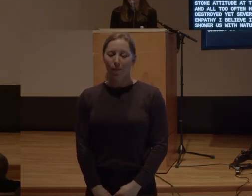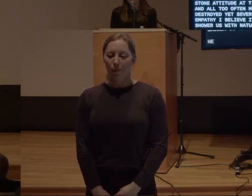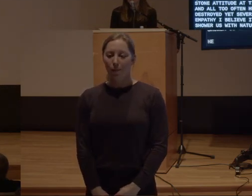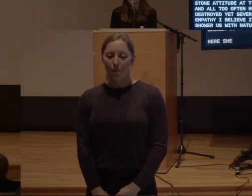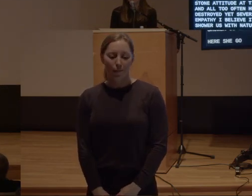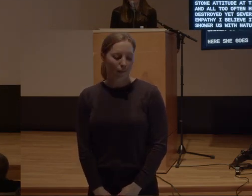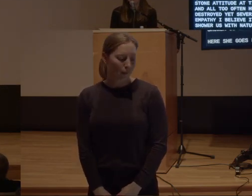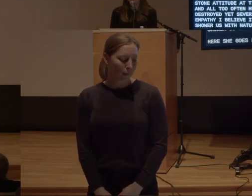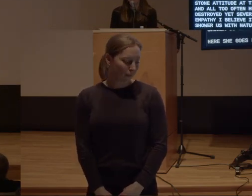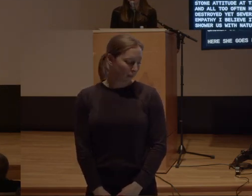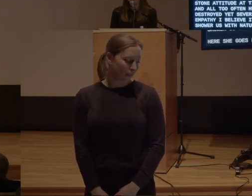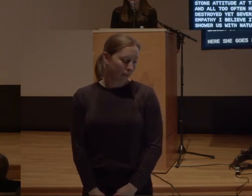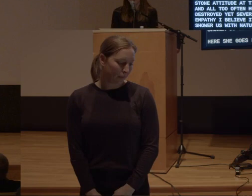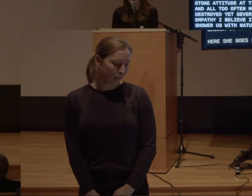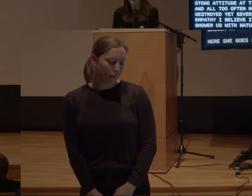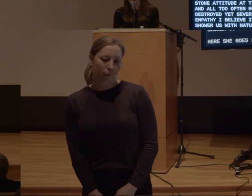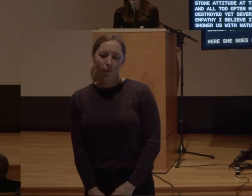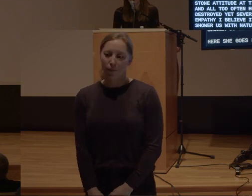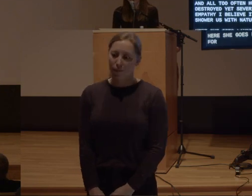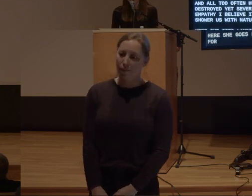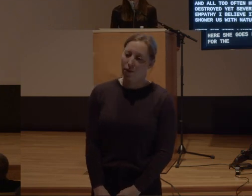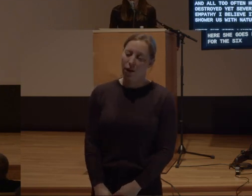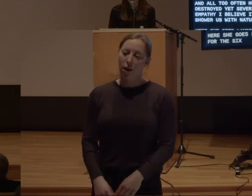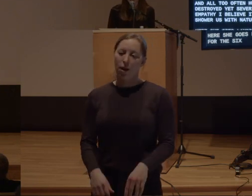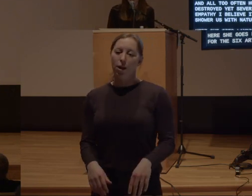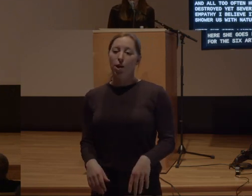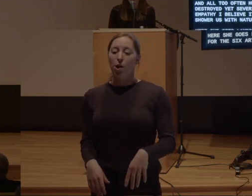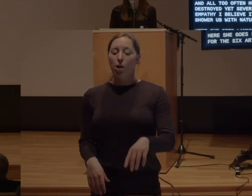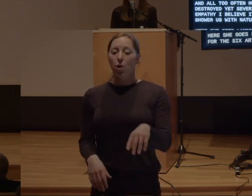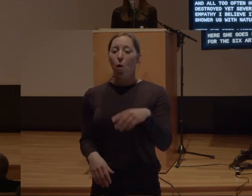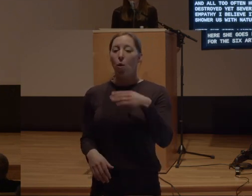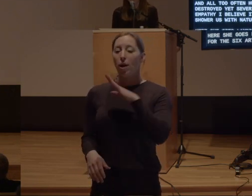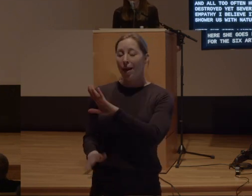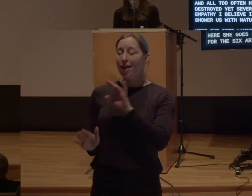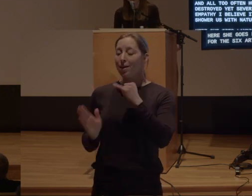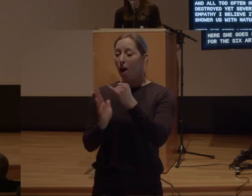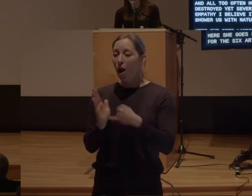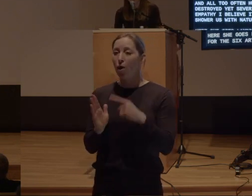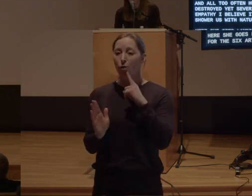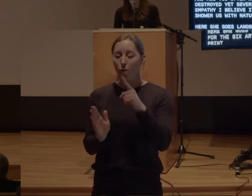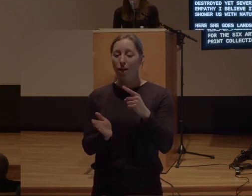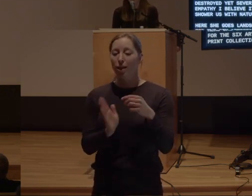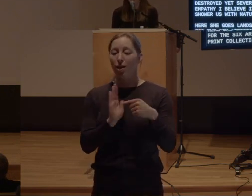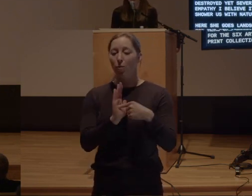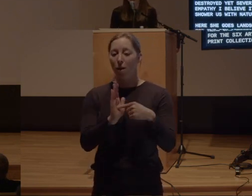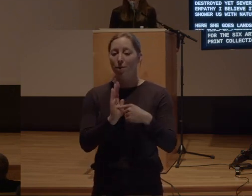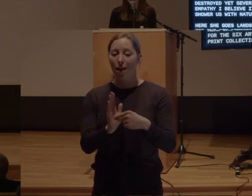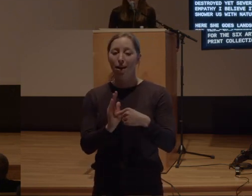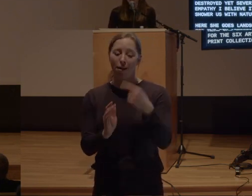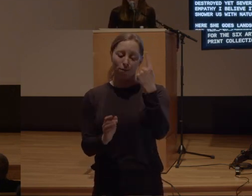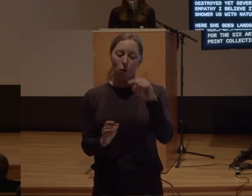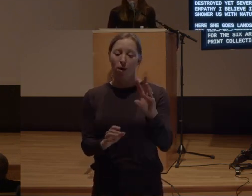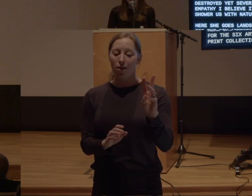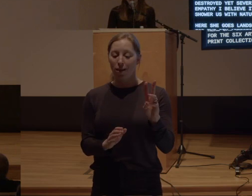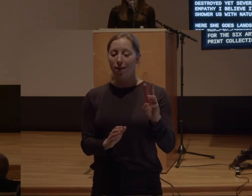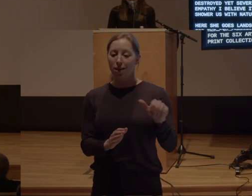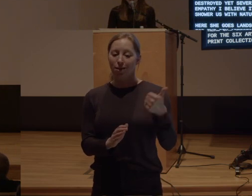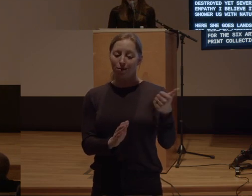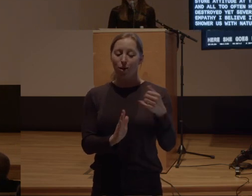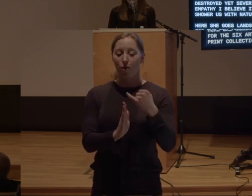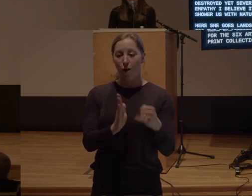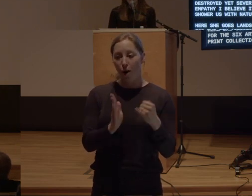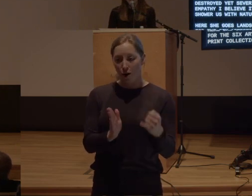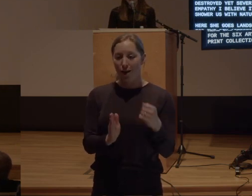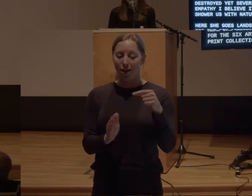Hiroshige's landscape prints provided a model for the six artists working on this earthquake print collection nearly a century later.